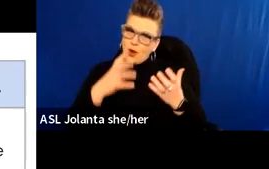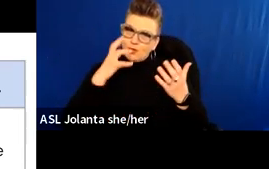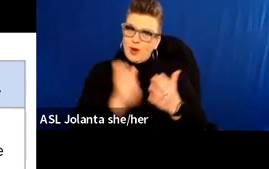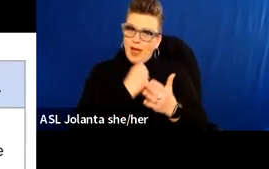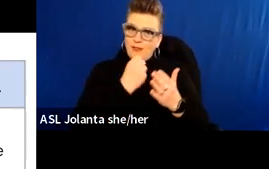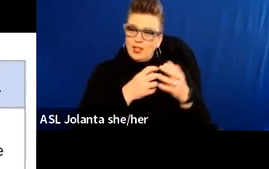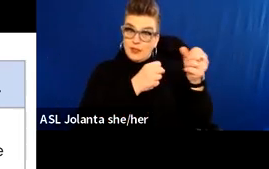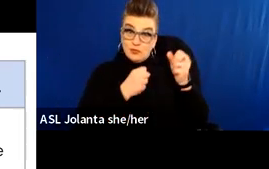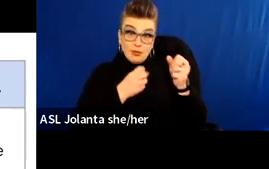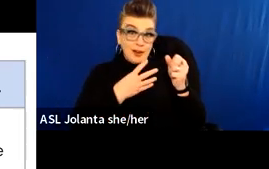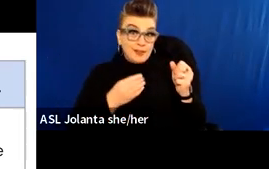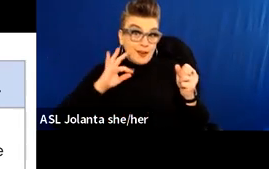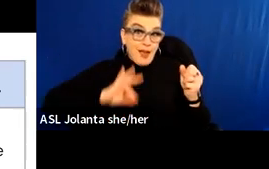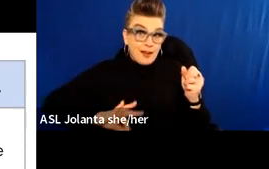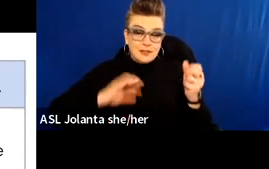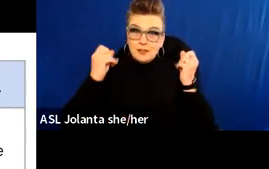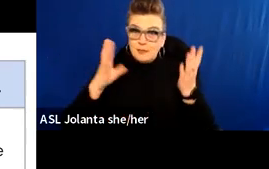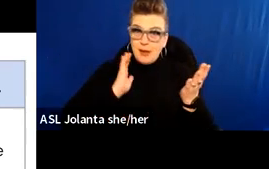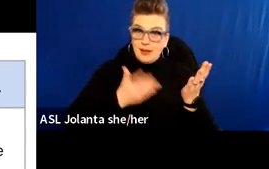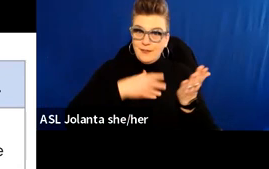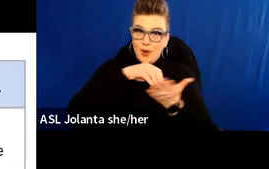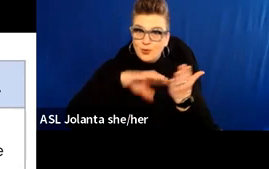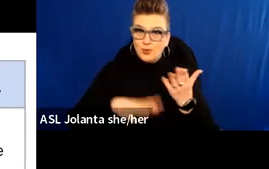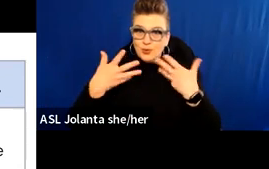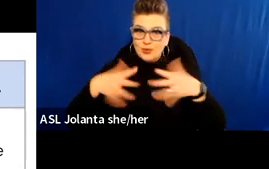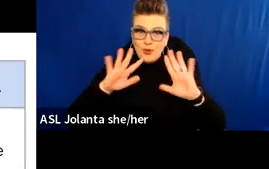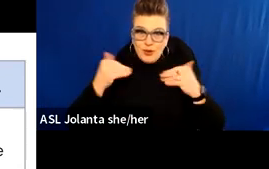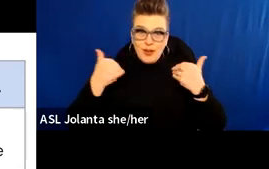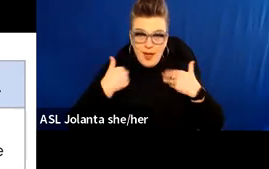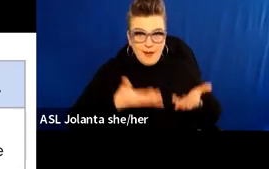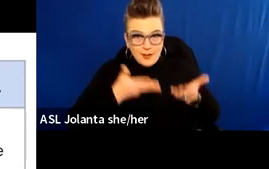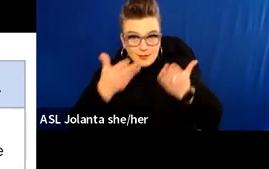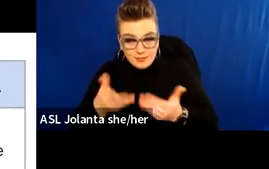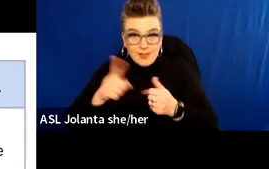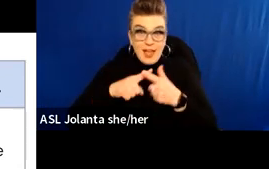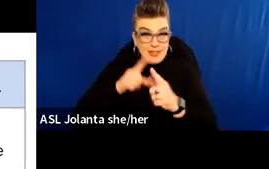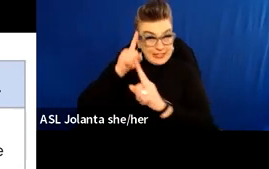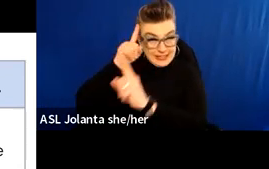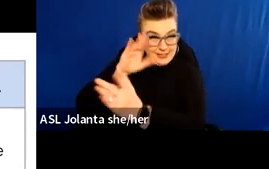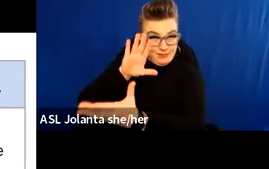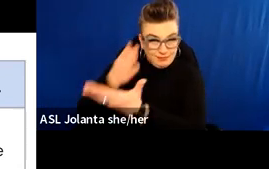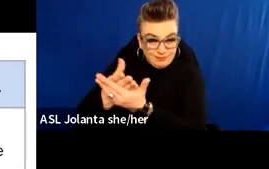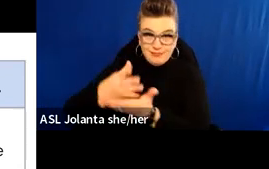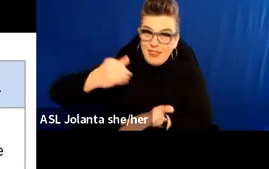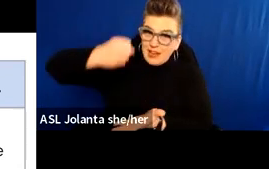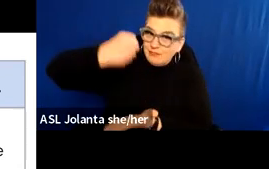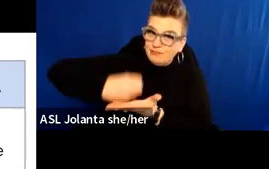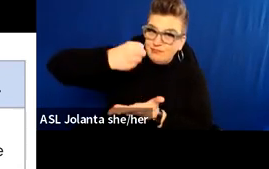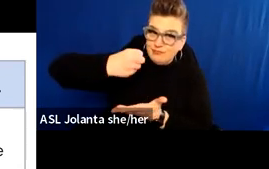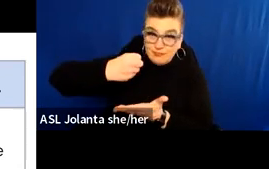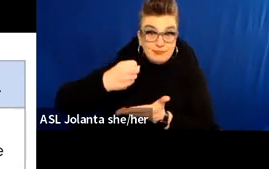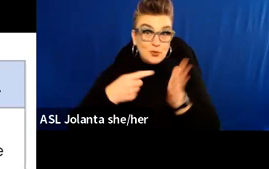so many of our students bring and that they have an opportunity to reach the seal and to demonstrate that set of knowledge and